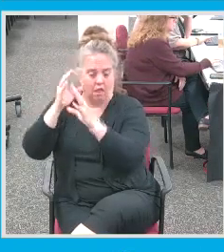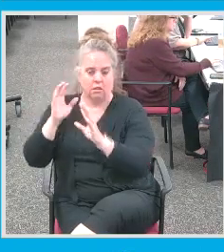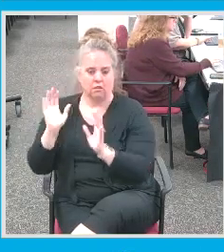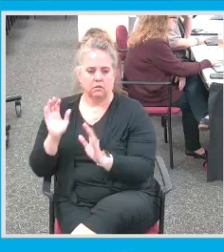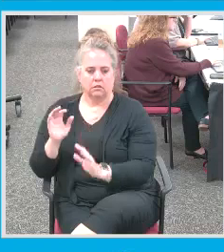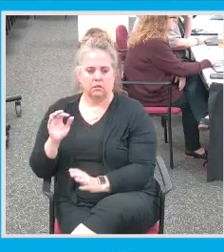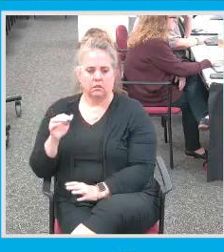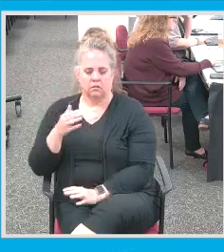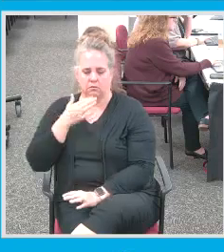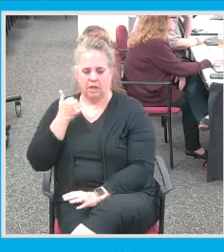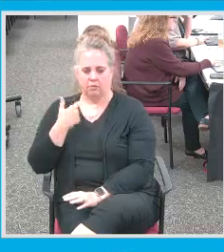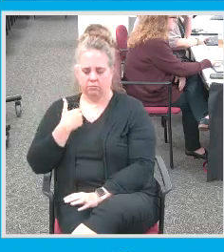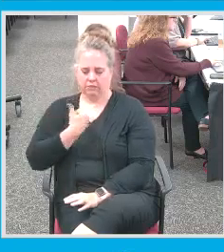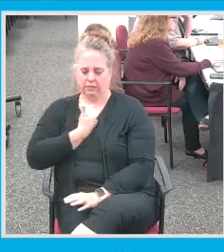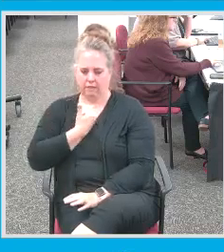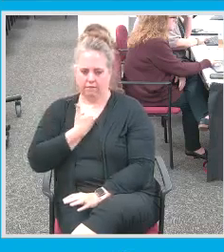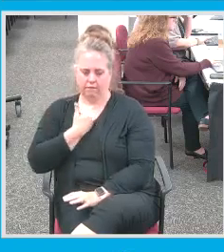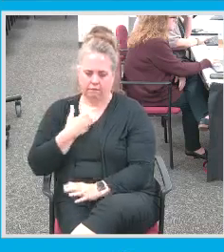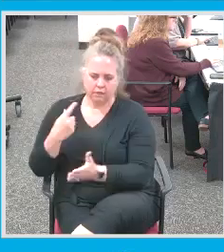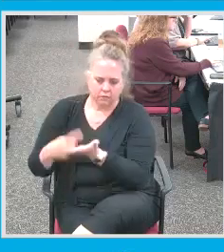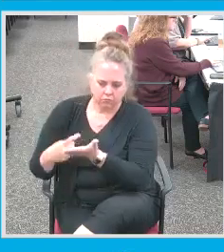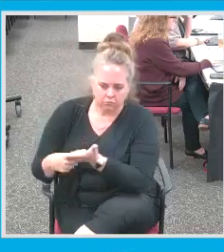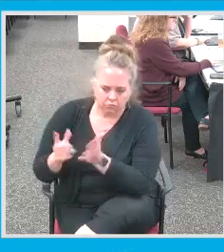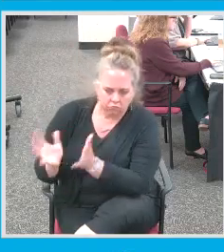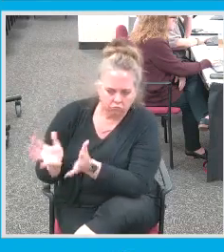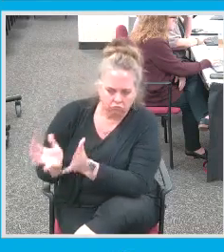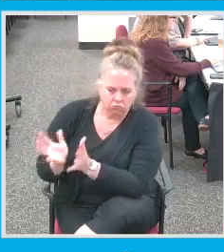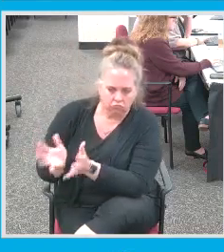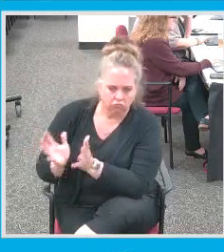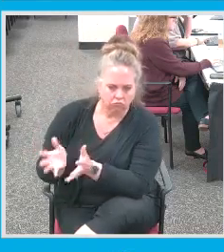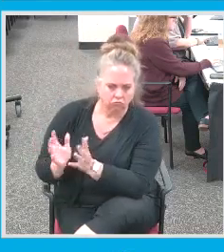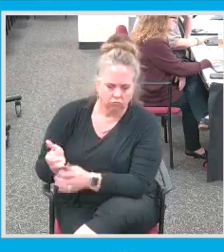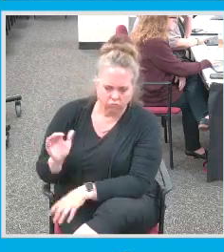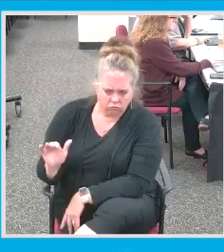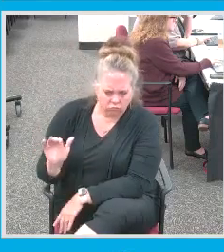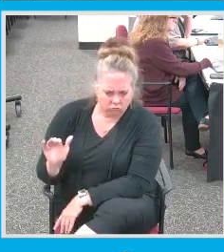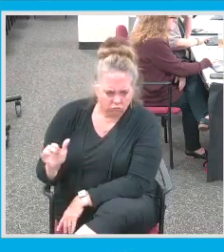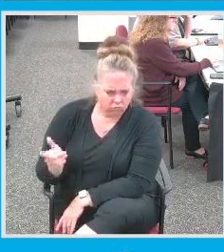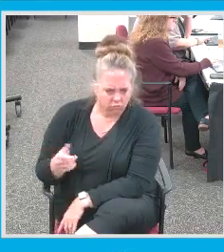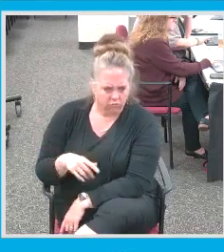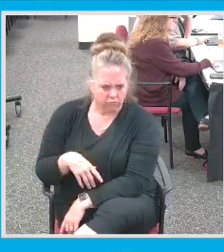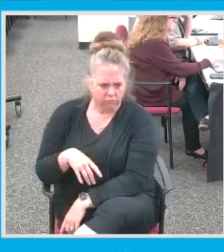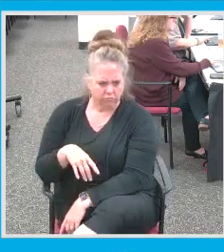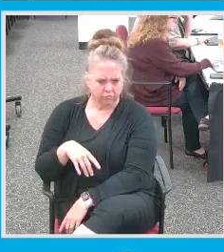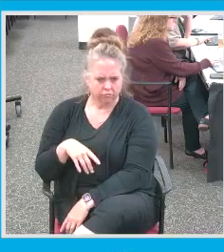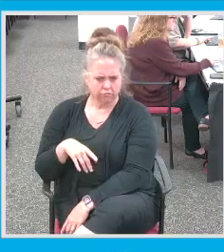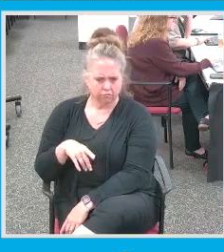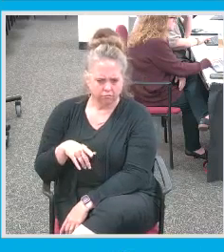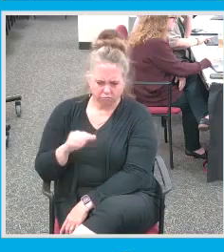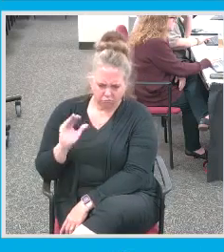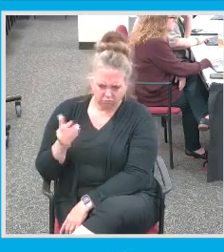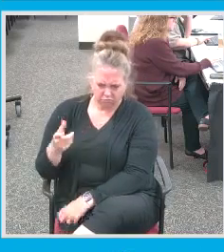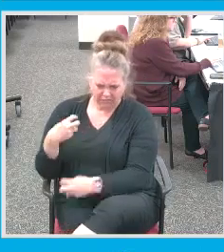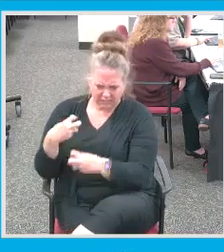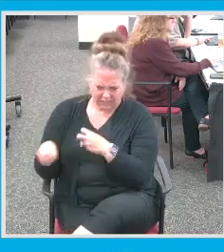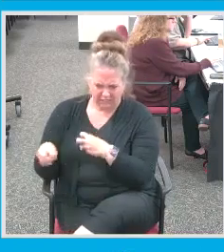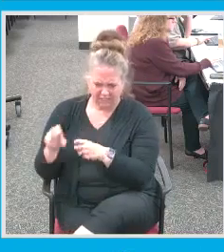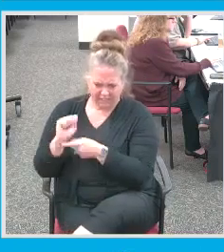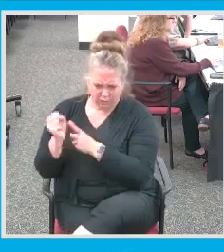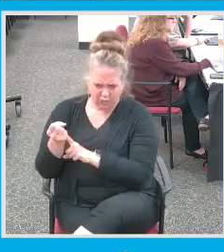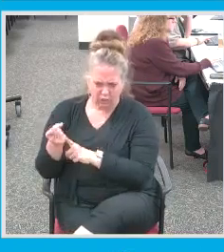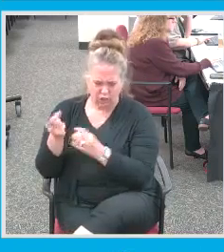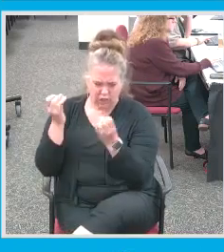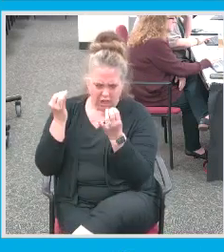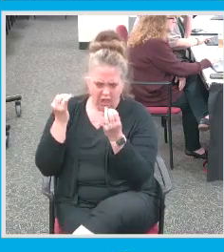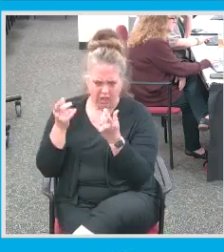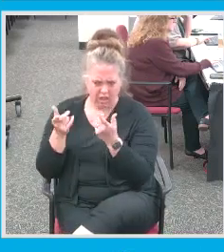hard conversation that might sound like, man, you seem like you're in a really tough place, and I know that you have a lot of firearms in